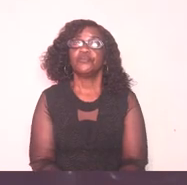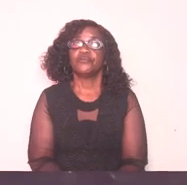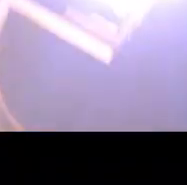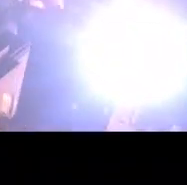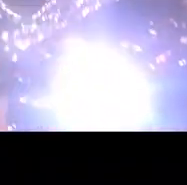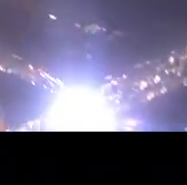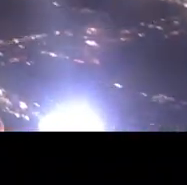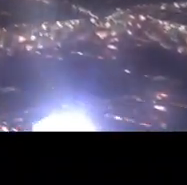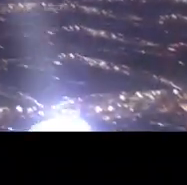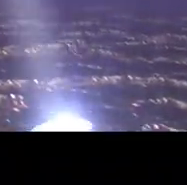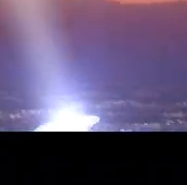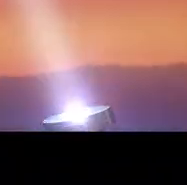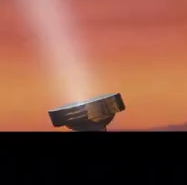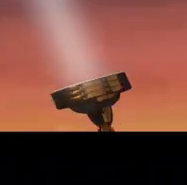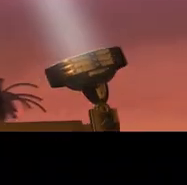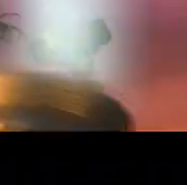case.